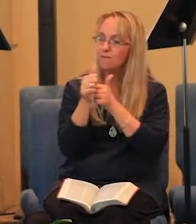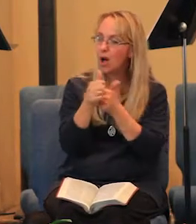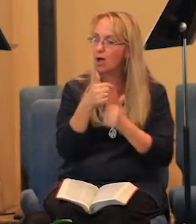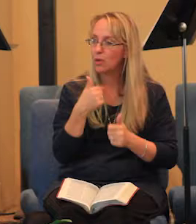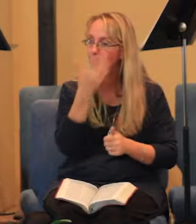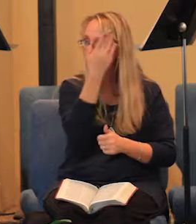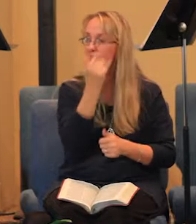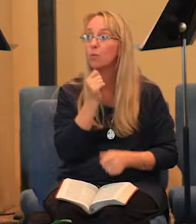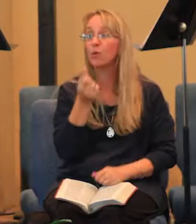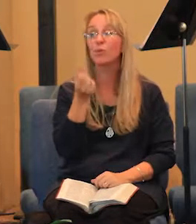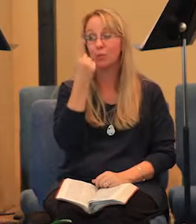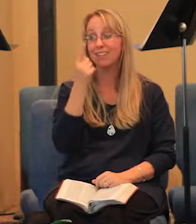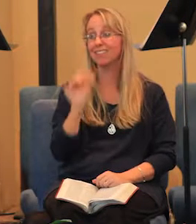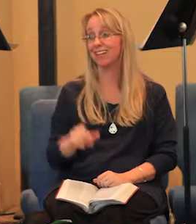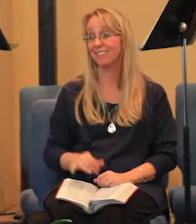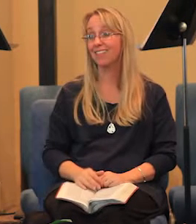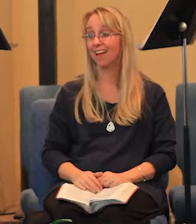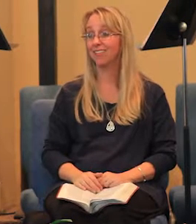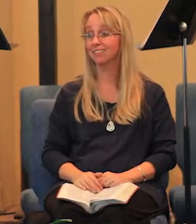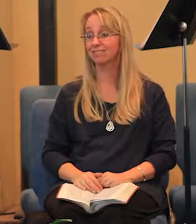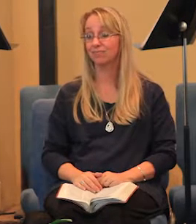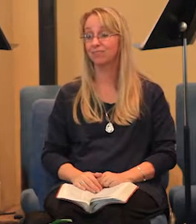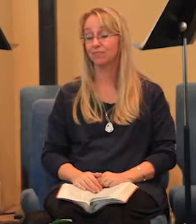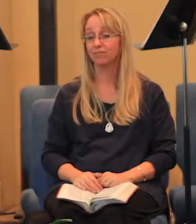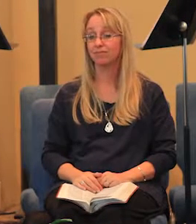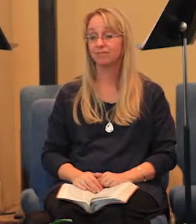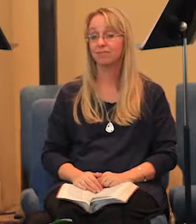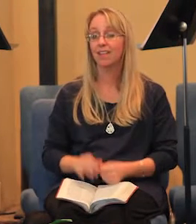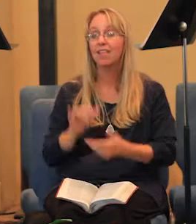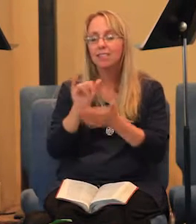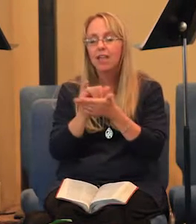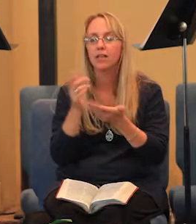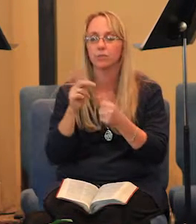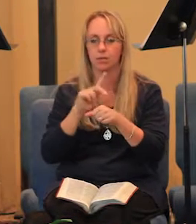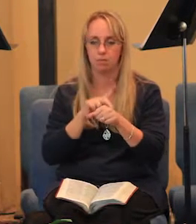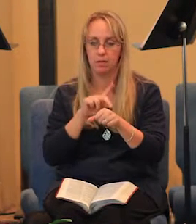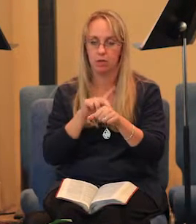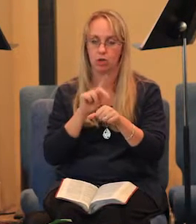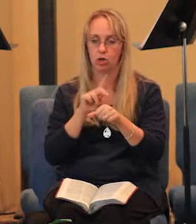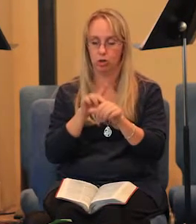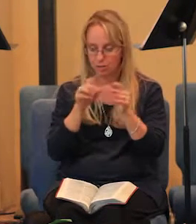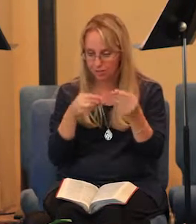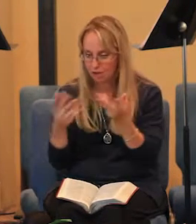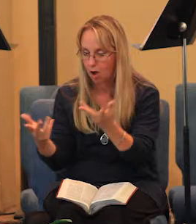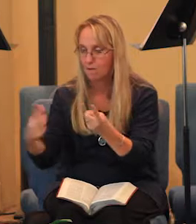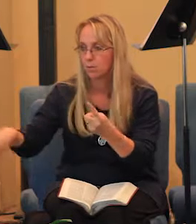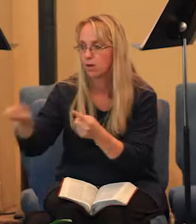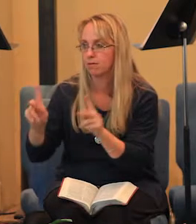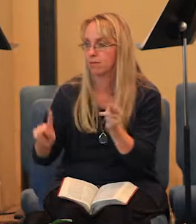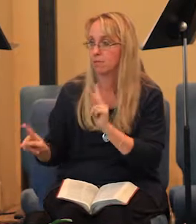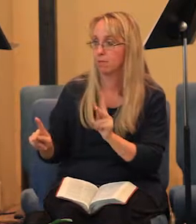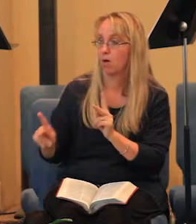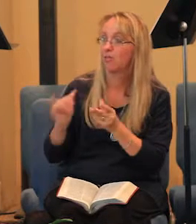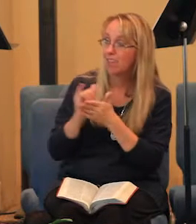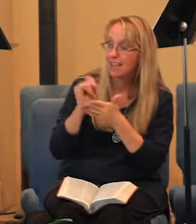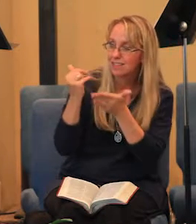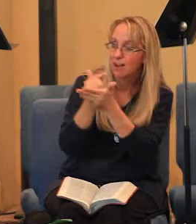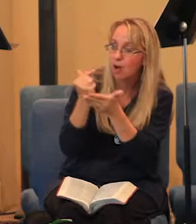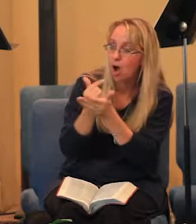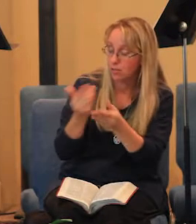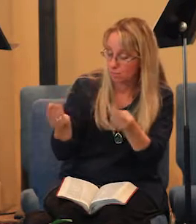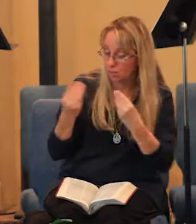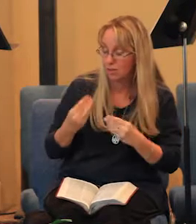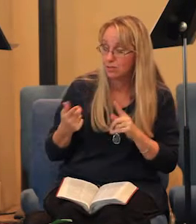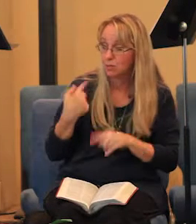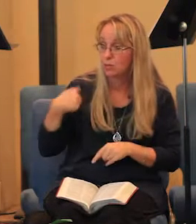realize that. And so that's what Peter is bringing to these people. That's what the gospel brings to